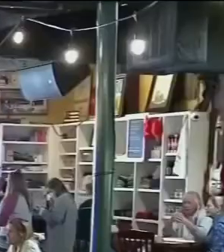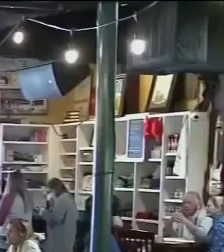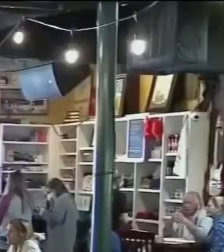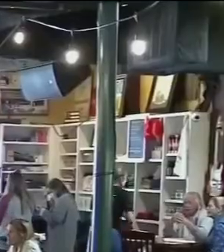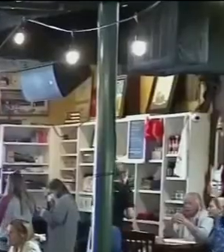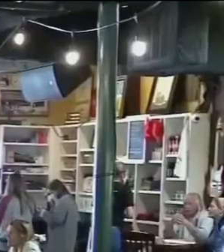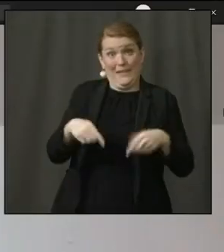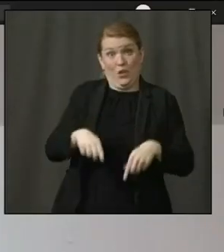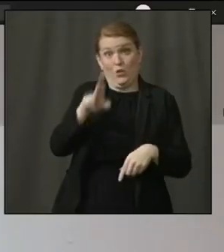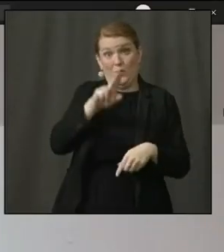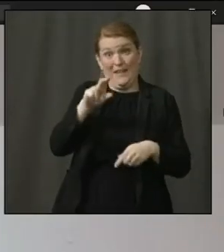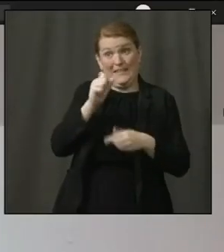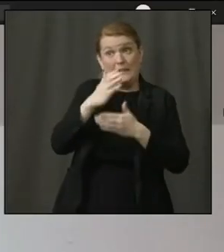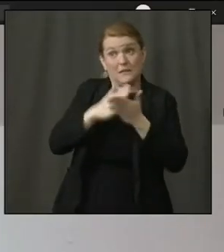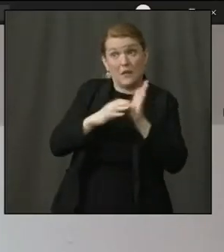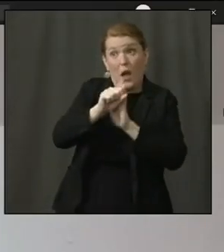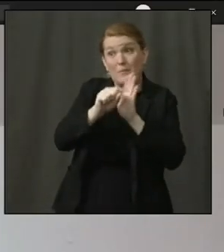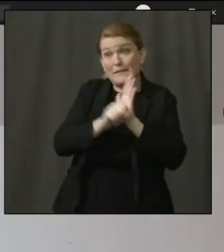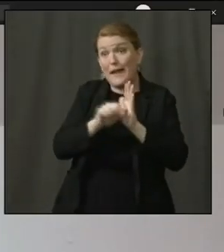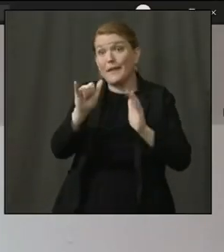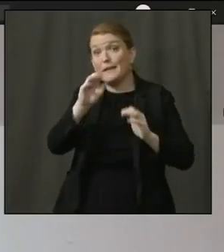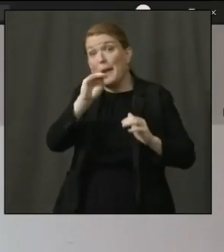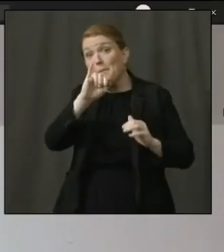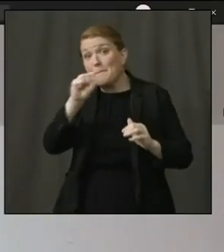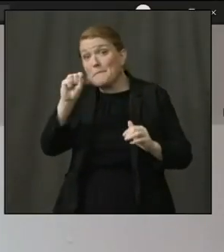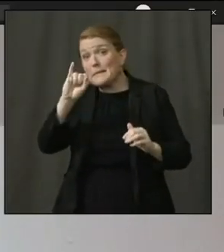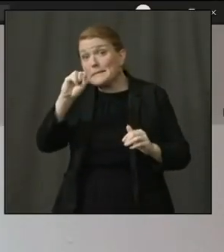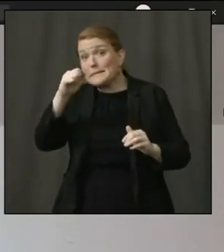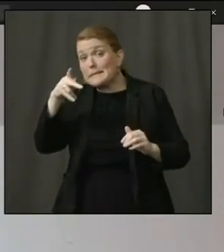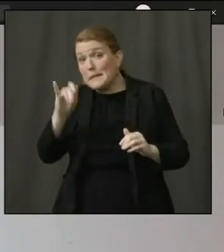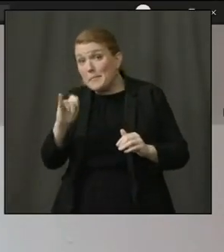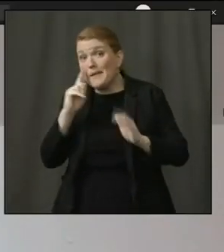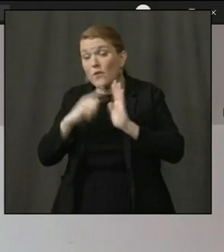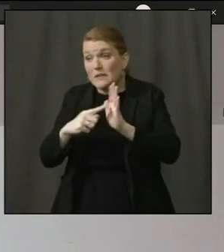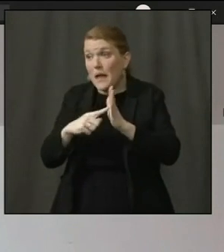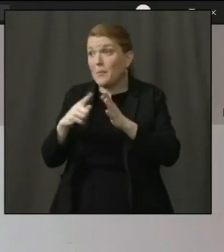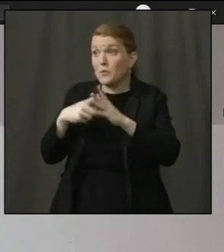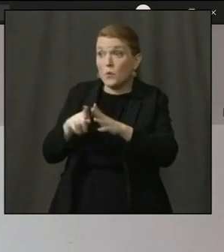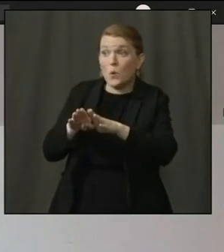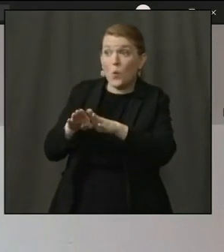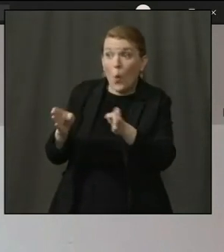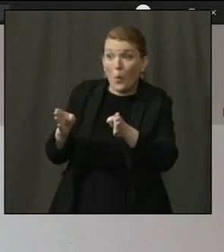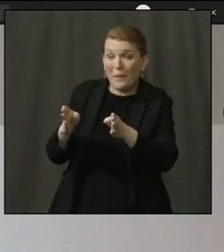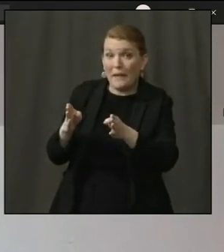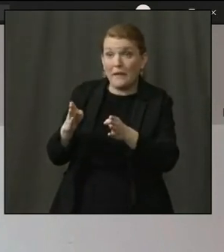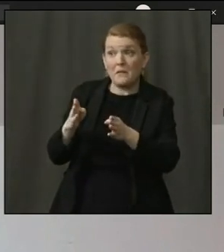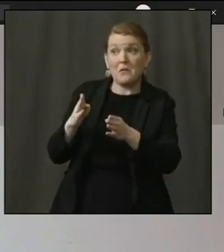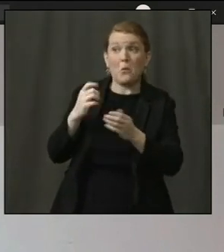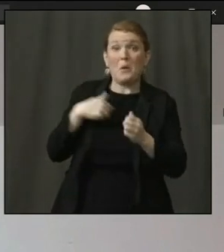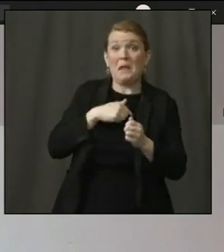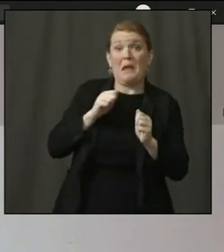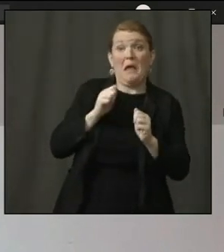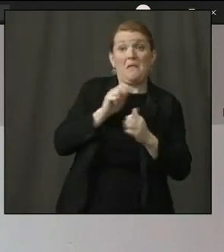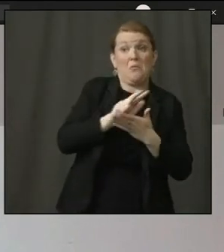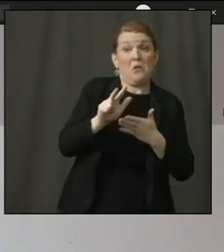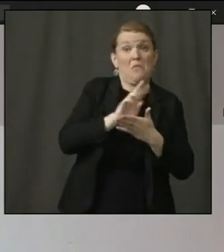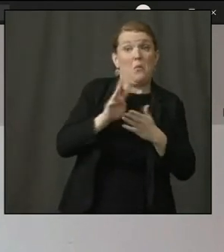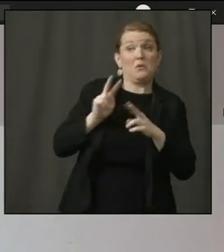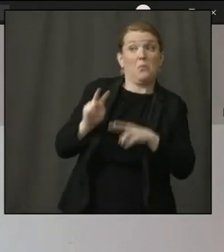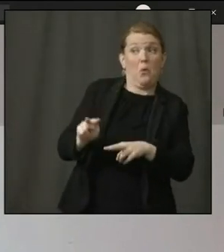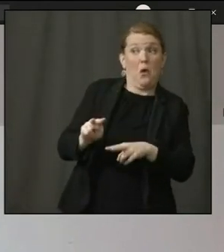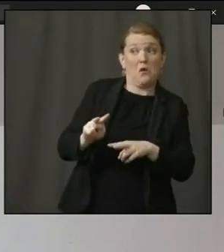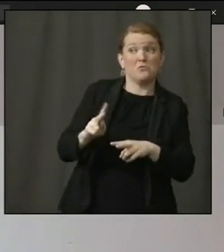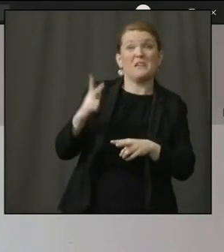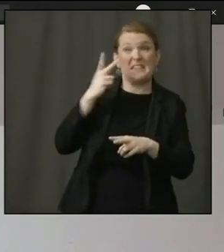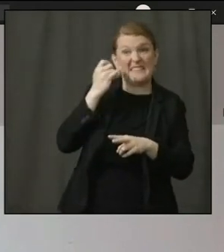reopened, like Georgia. I am unfortunately anticipating a big resurgence of illness in that region, and I